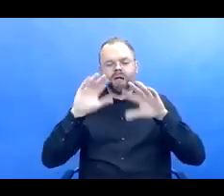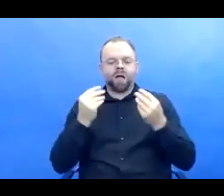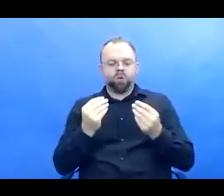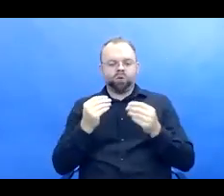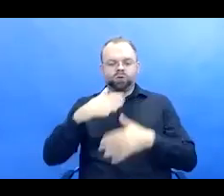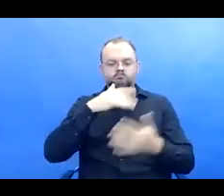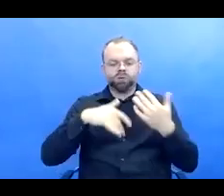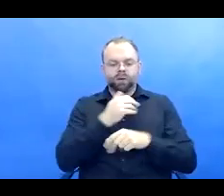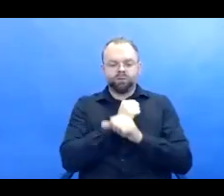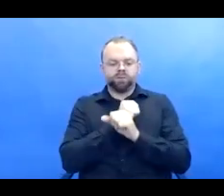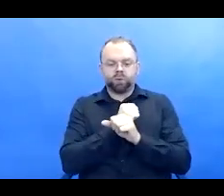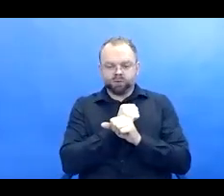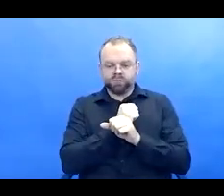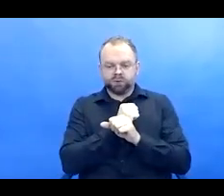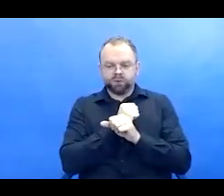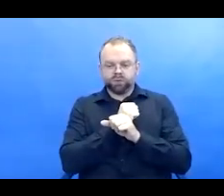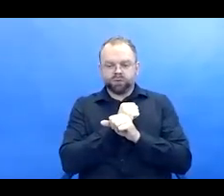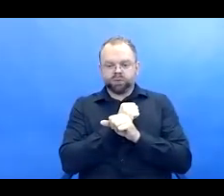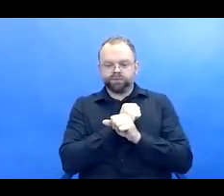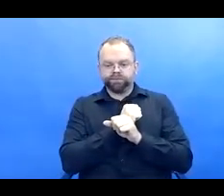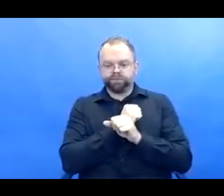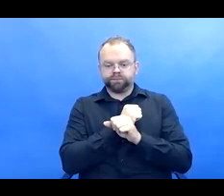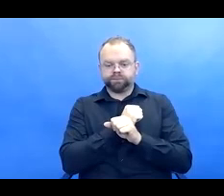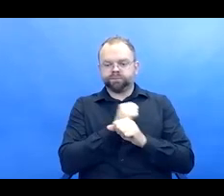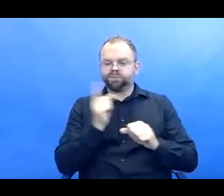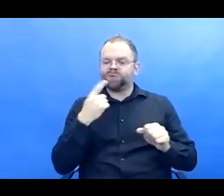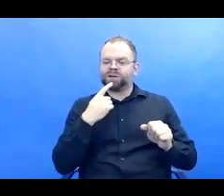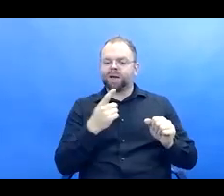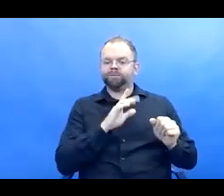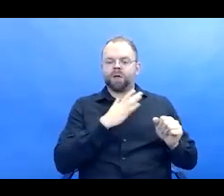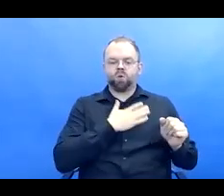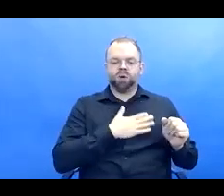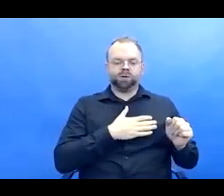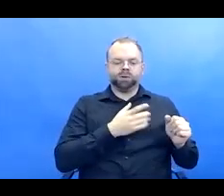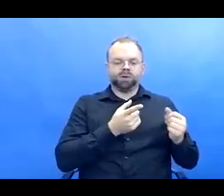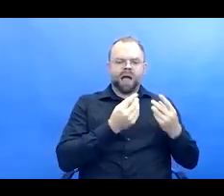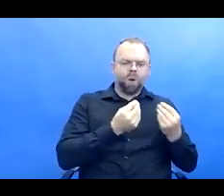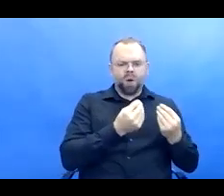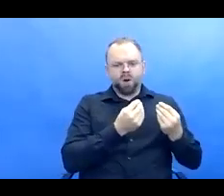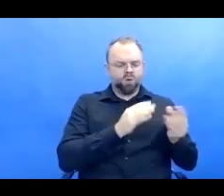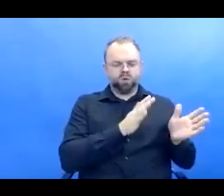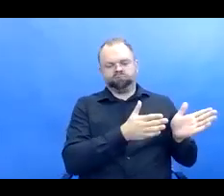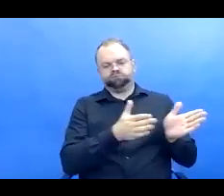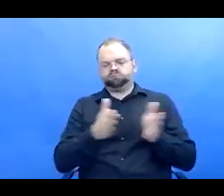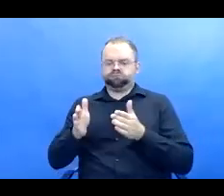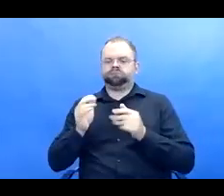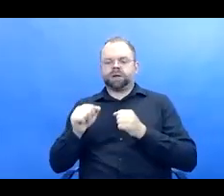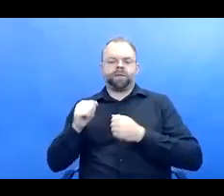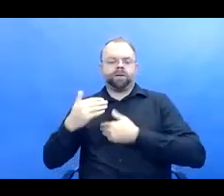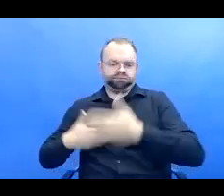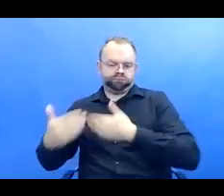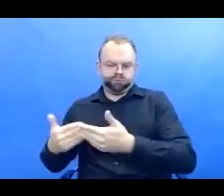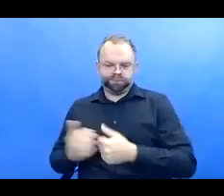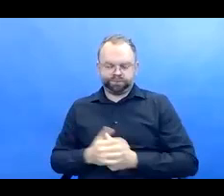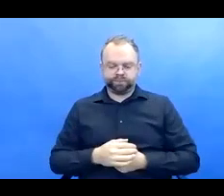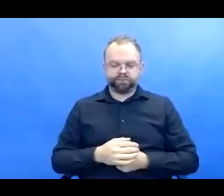of Penny, we are building on the work that DFID has done with development pathways. We are working